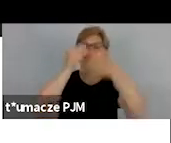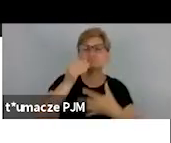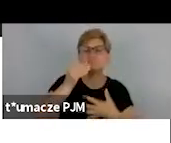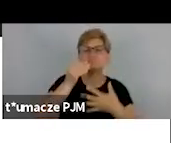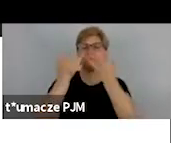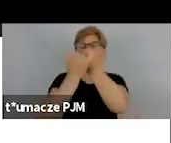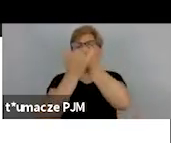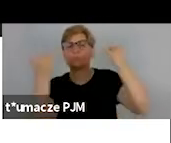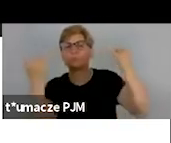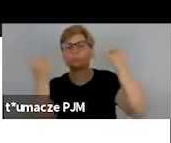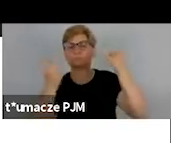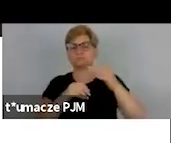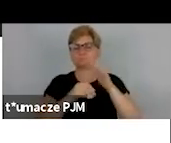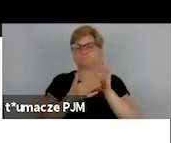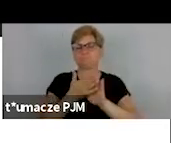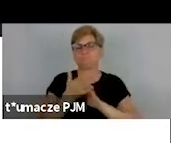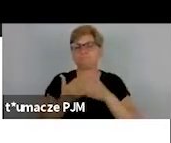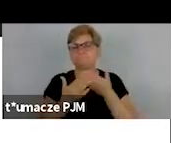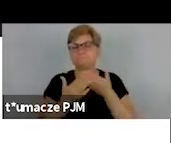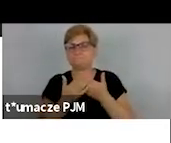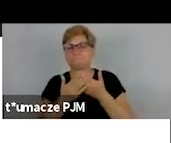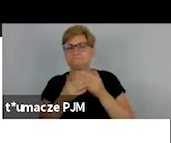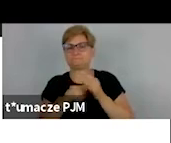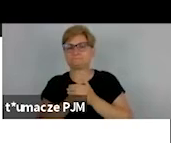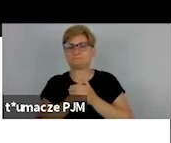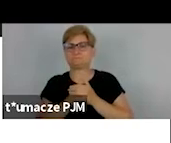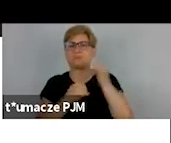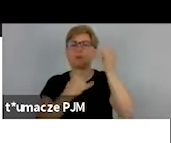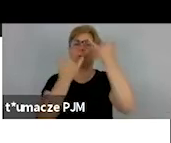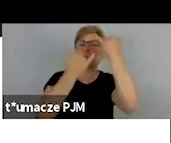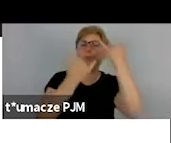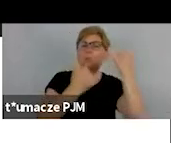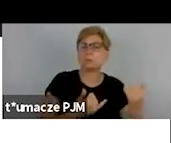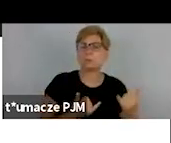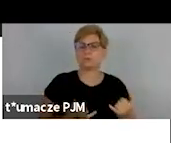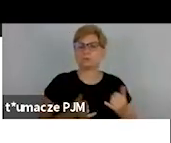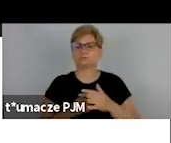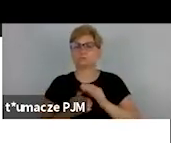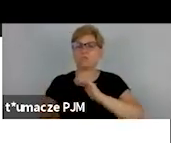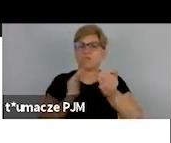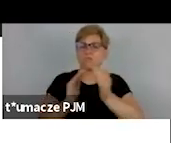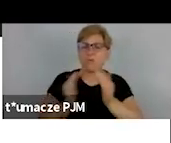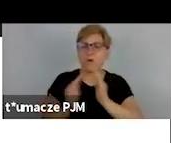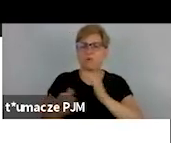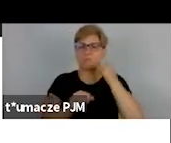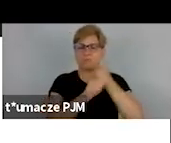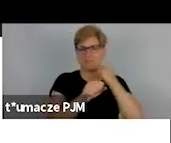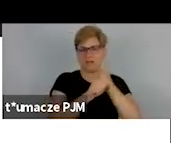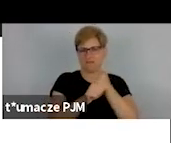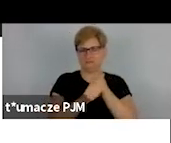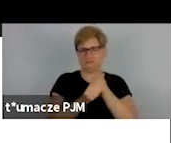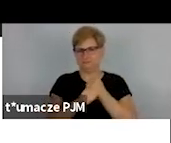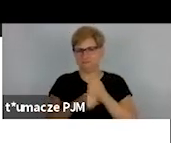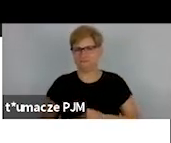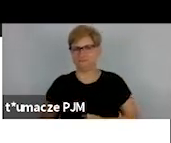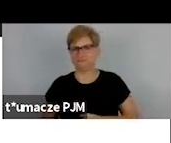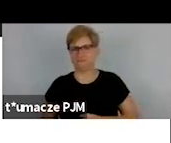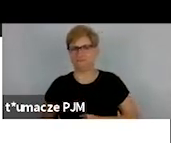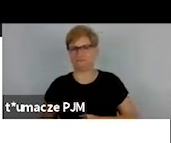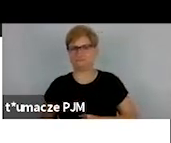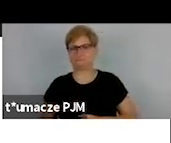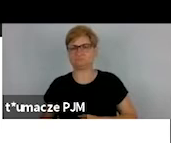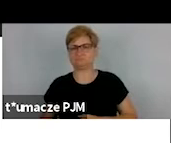in their local communities to identify issues that they wanted to take on, and they took those forward. That might